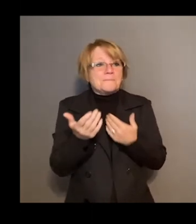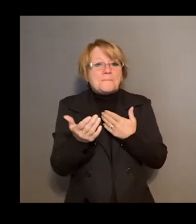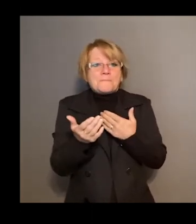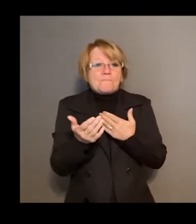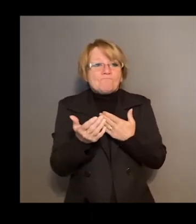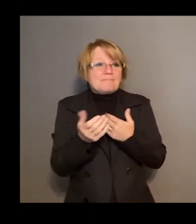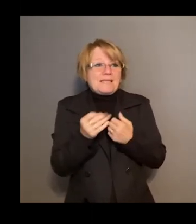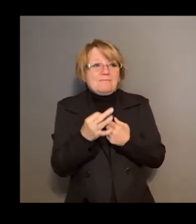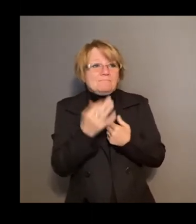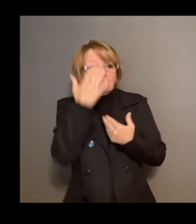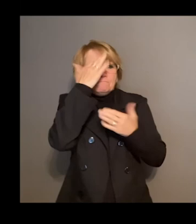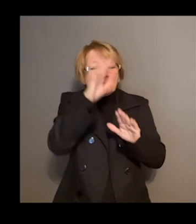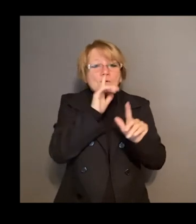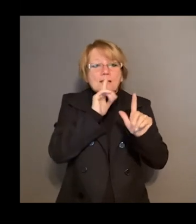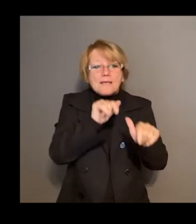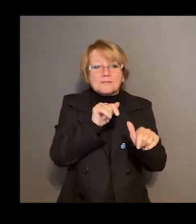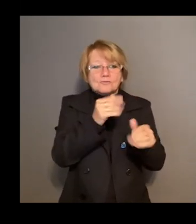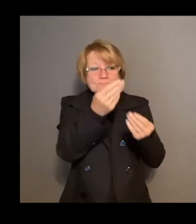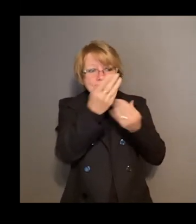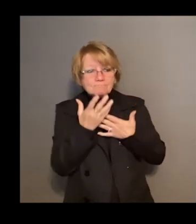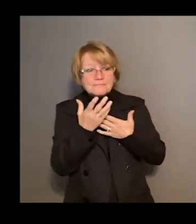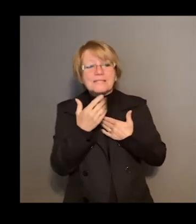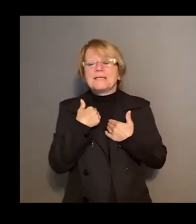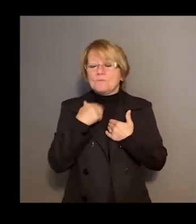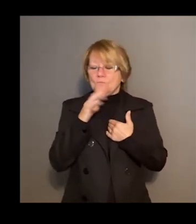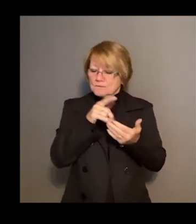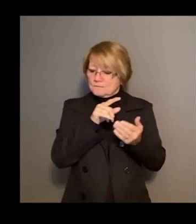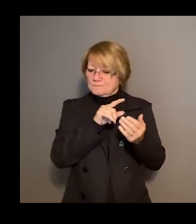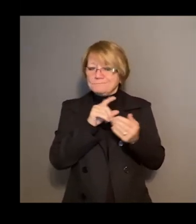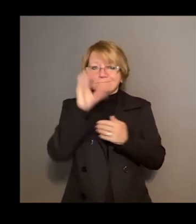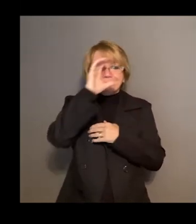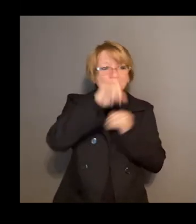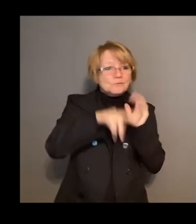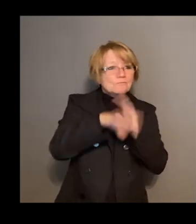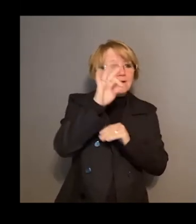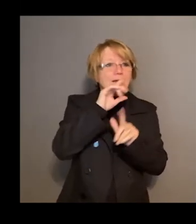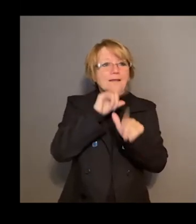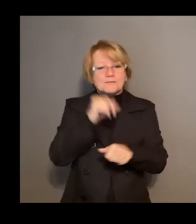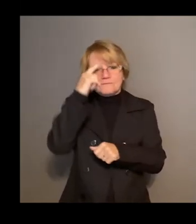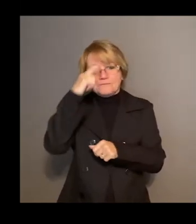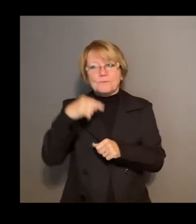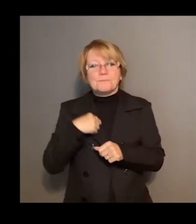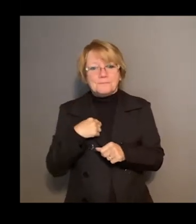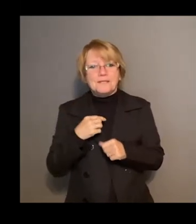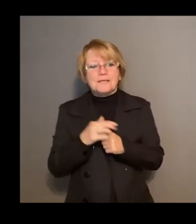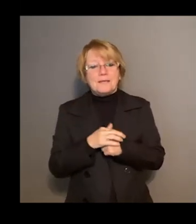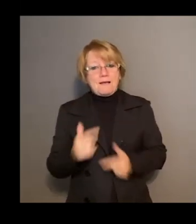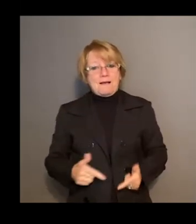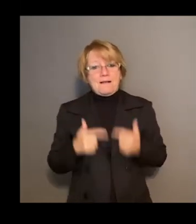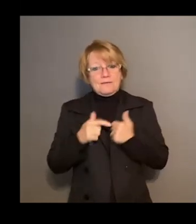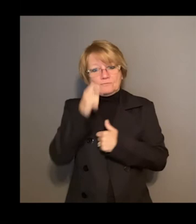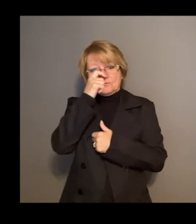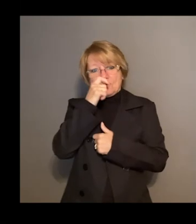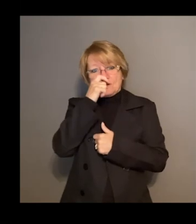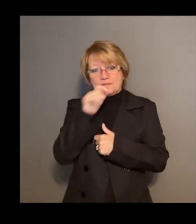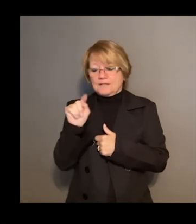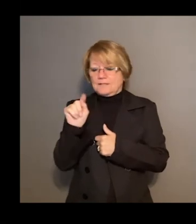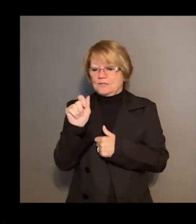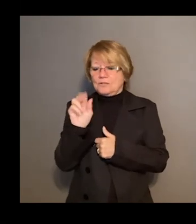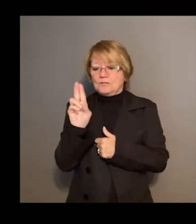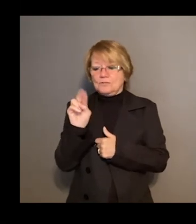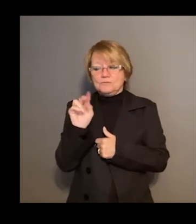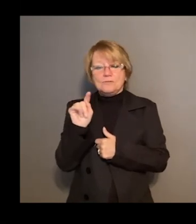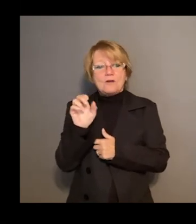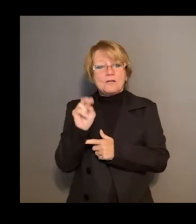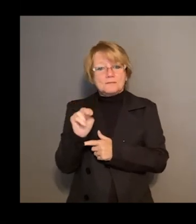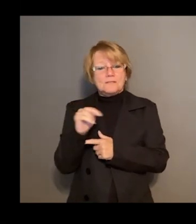able to help me with anything. Even if he didn't know the answer, he would come and find one for me.